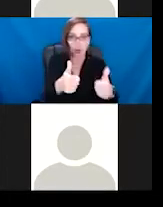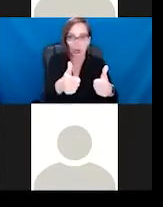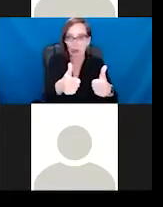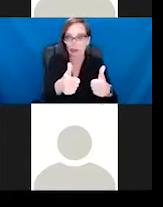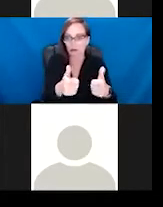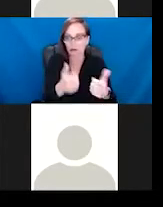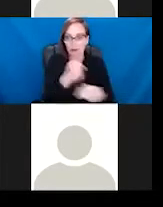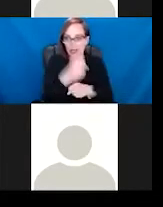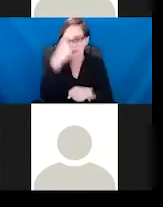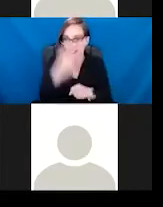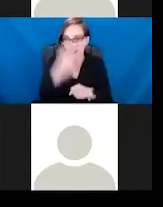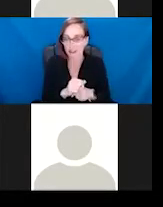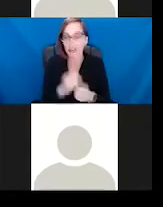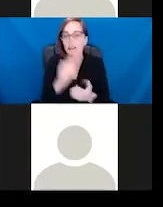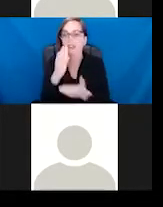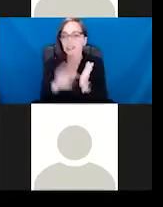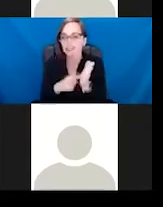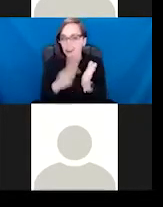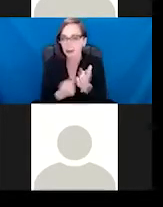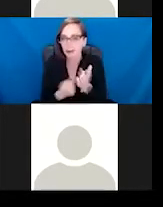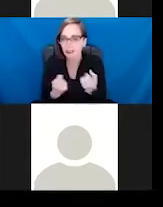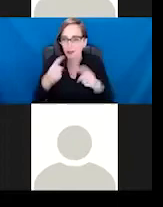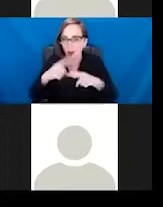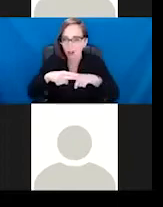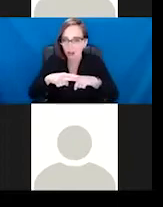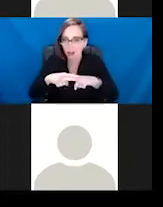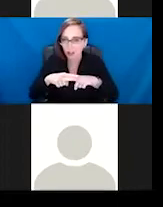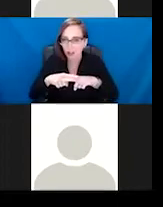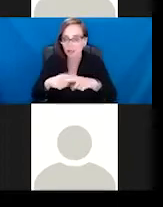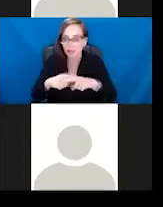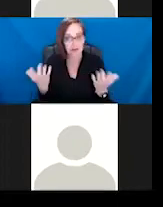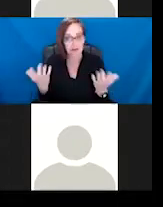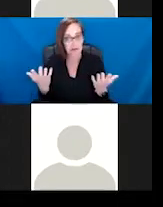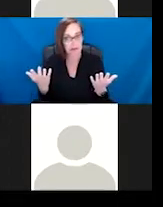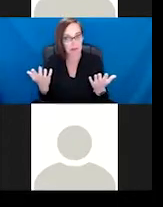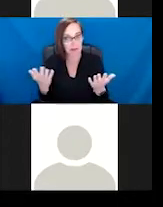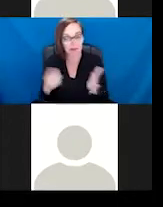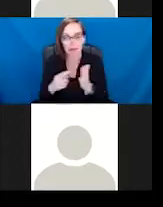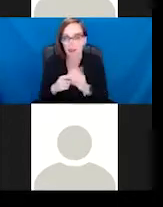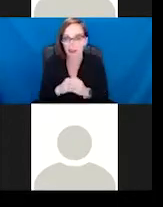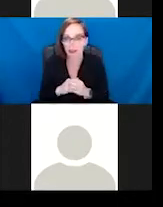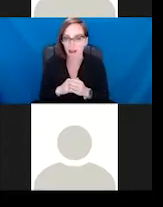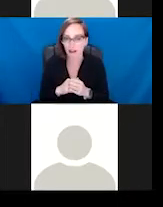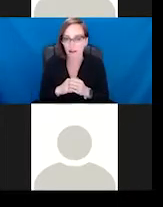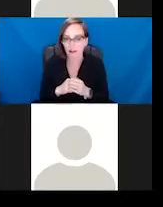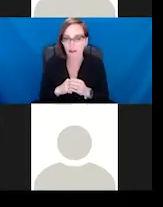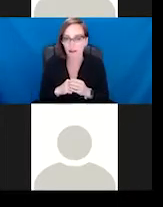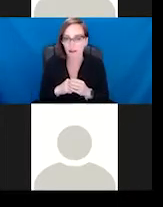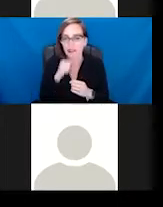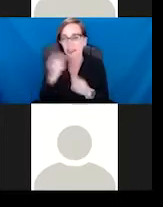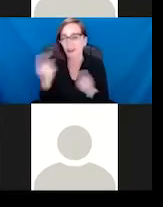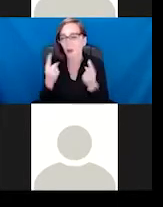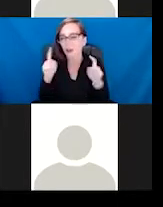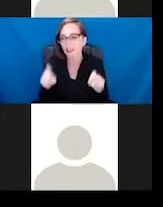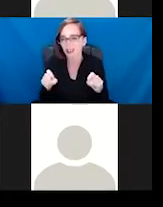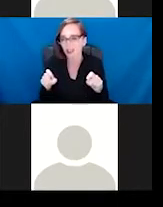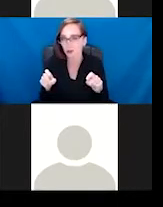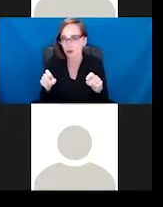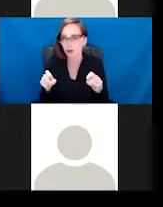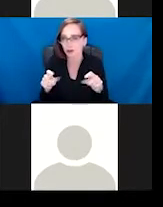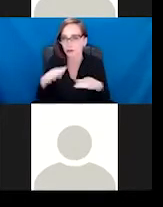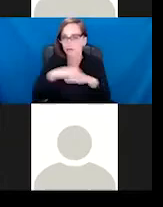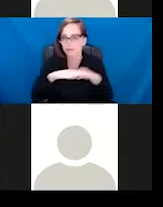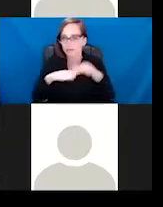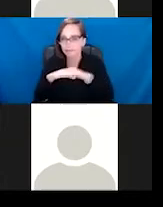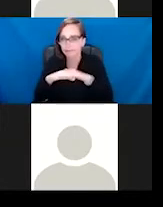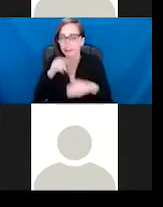some crossover. Not everything needs to cross over multiple kind of issue areas or priority areas. So again,